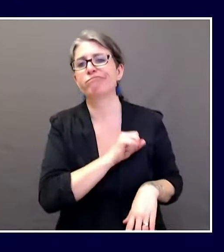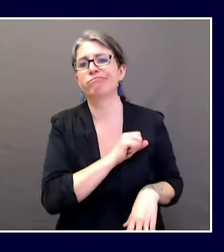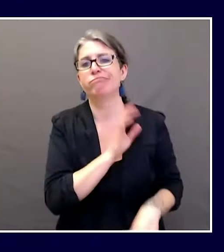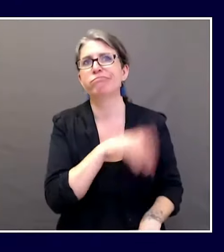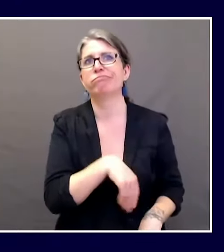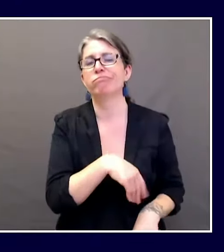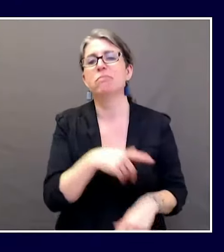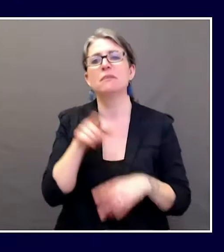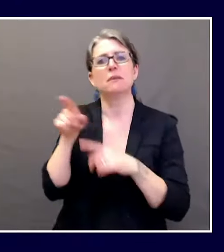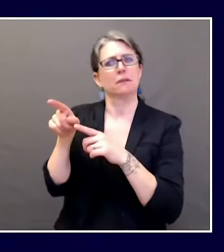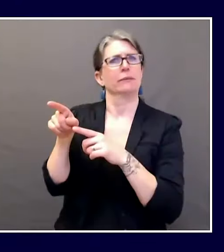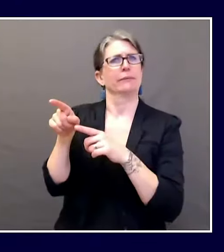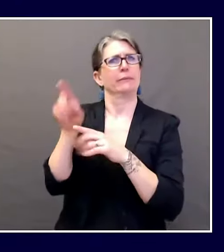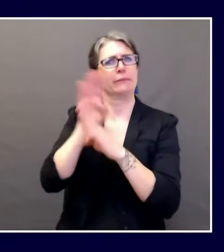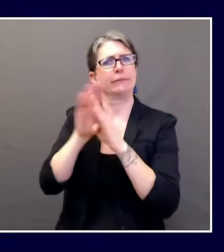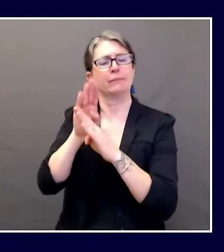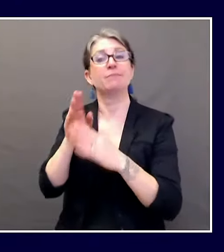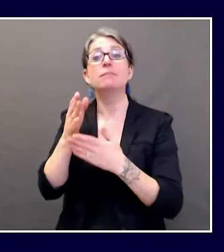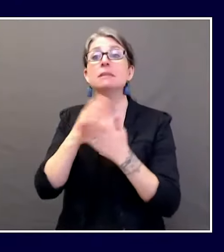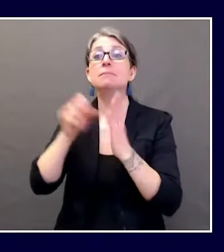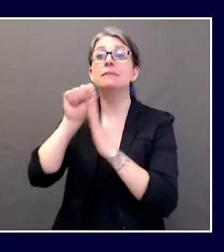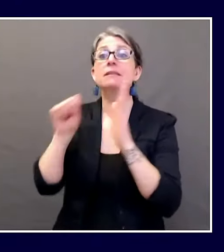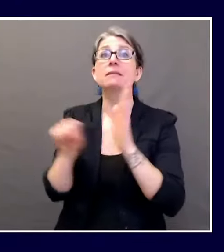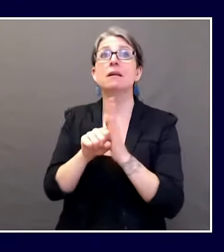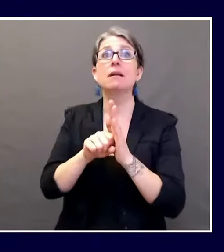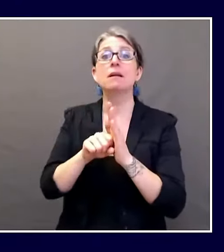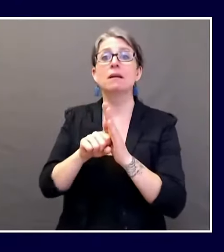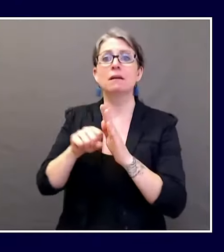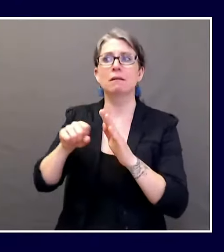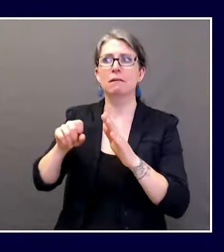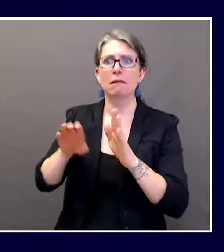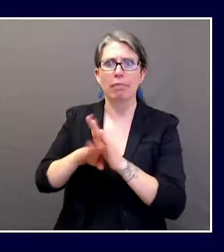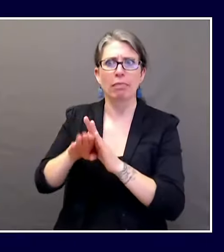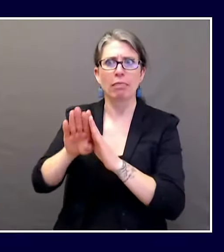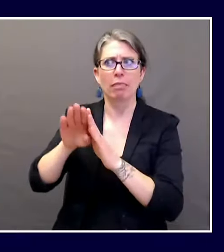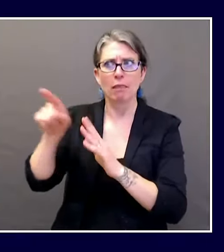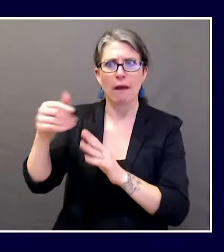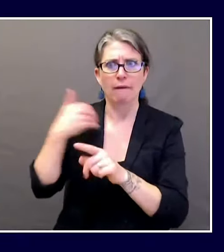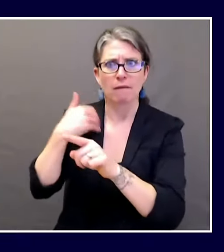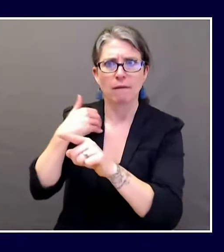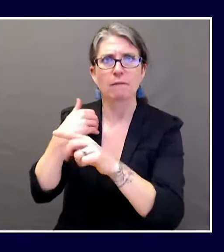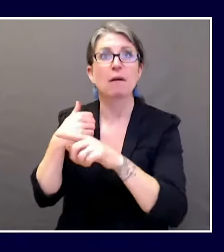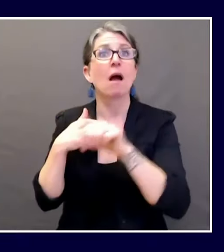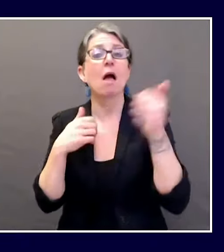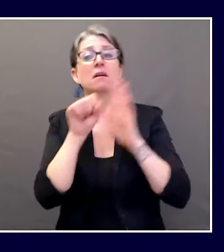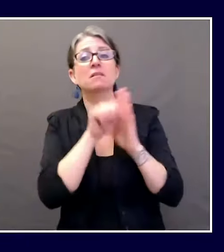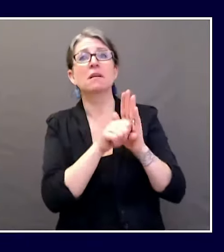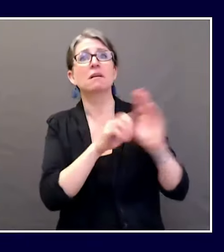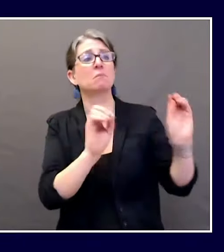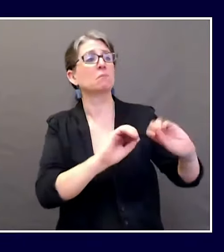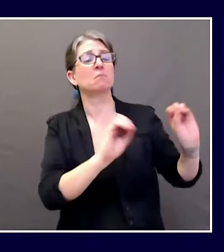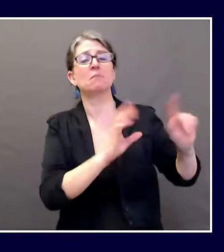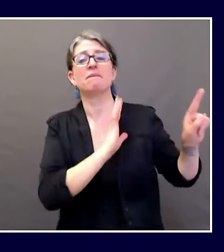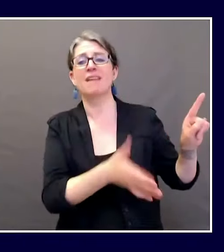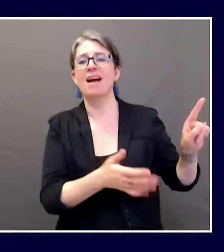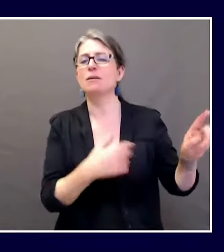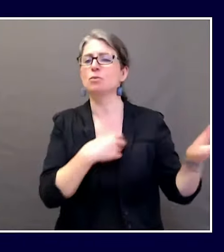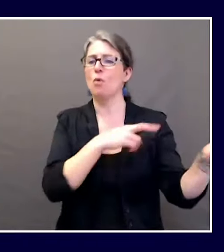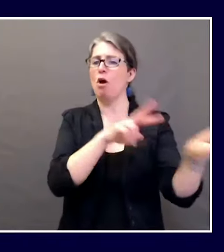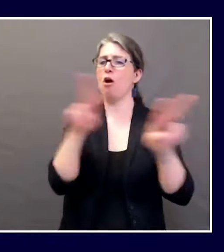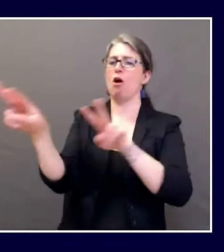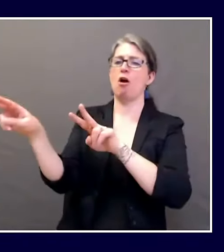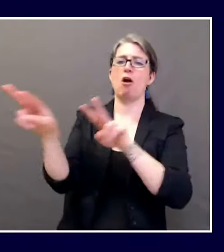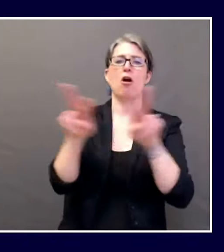have been of concern and have started accounting for more and more fraction of new cases, that has not yet led